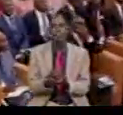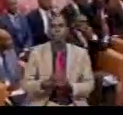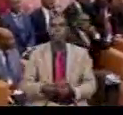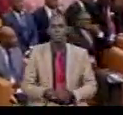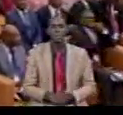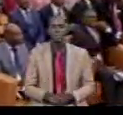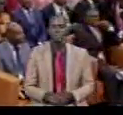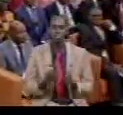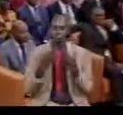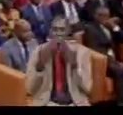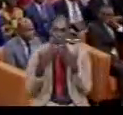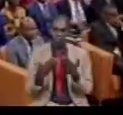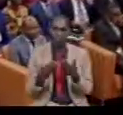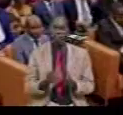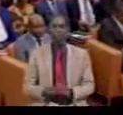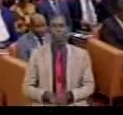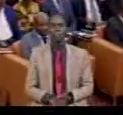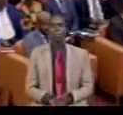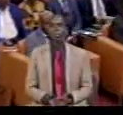Thank you, sir.